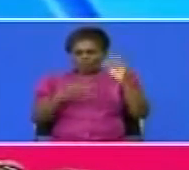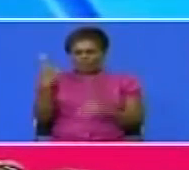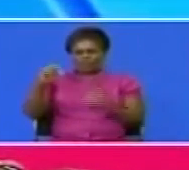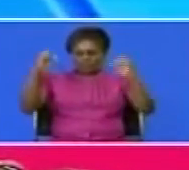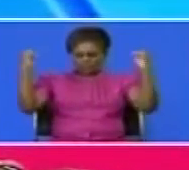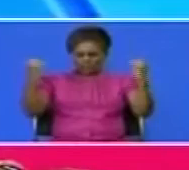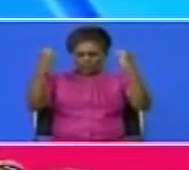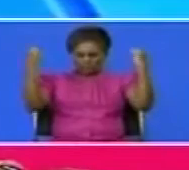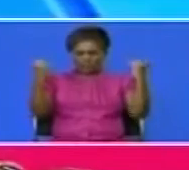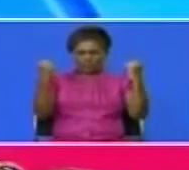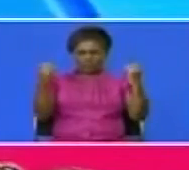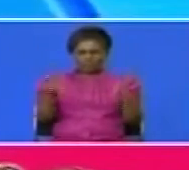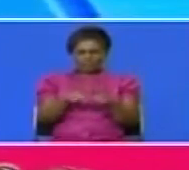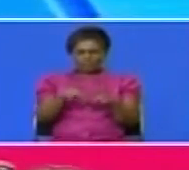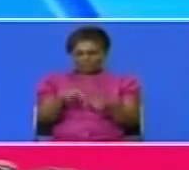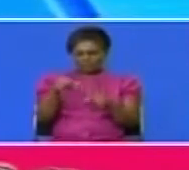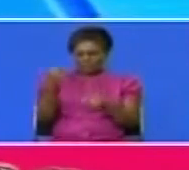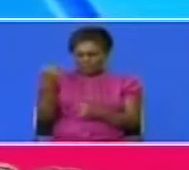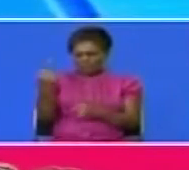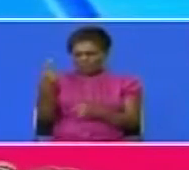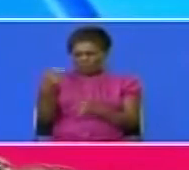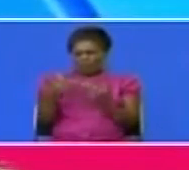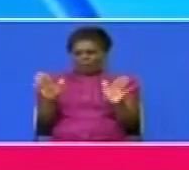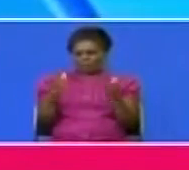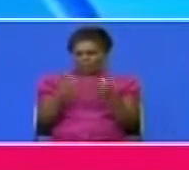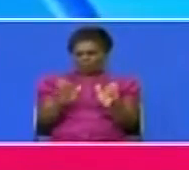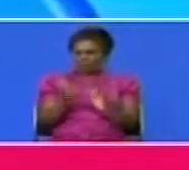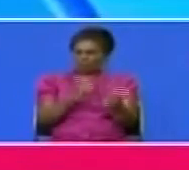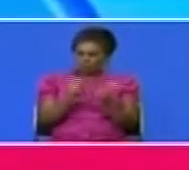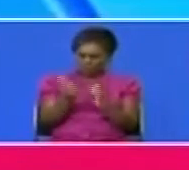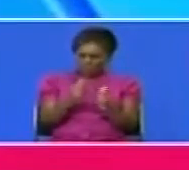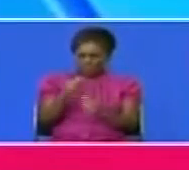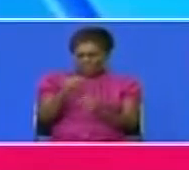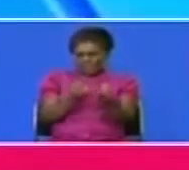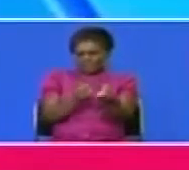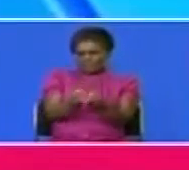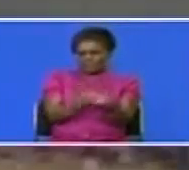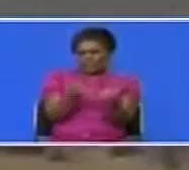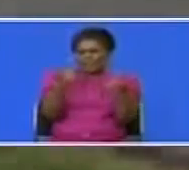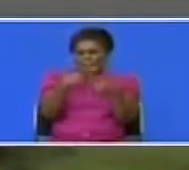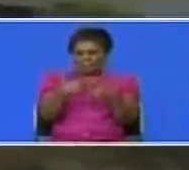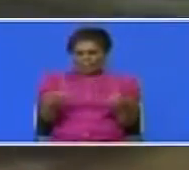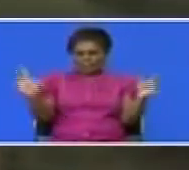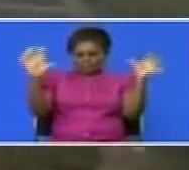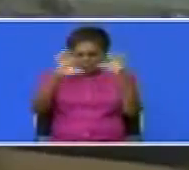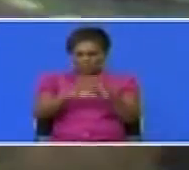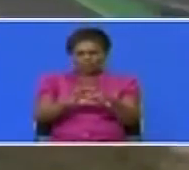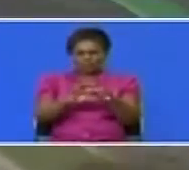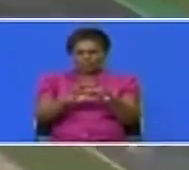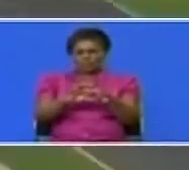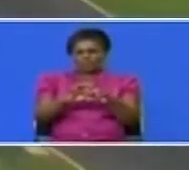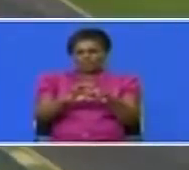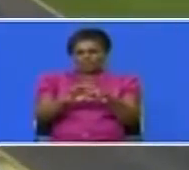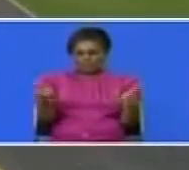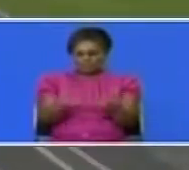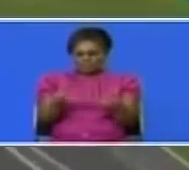Hamilton took pole for Mercedes at F1's season-opening Australian Grand Prix on Saturday, but condemnation for the revamped qualifying